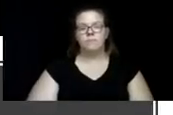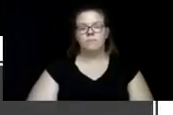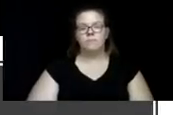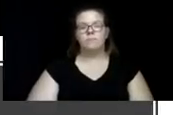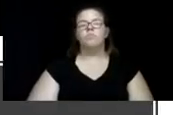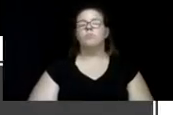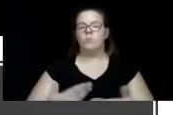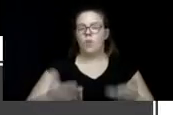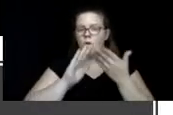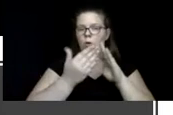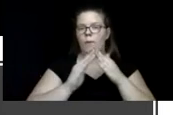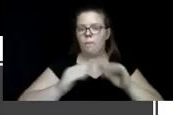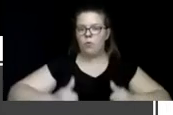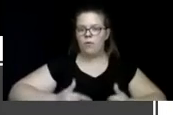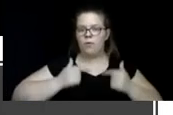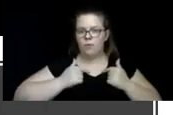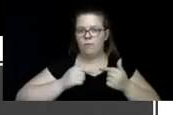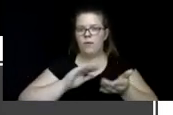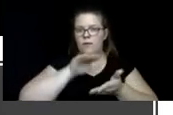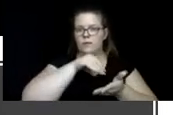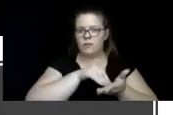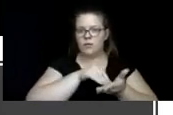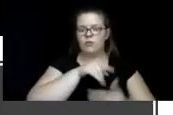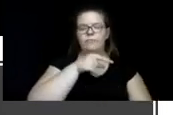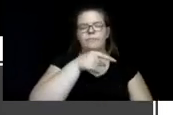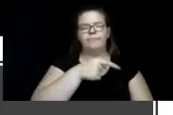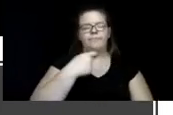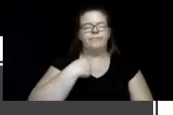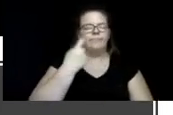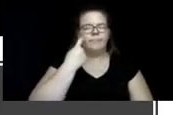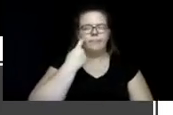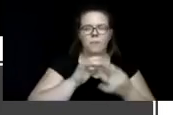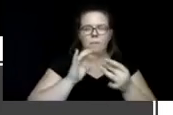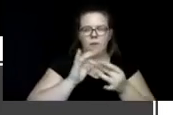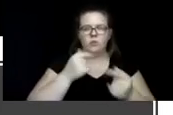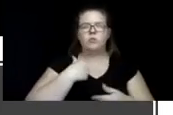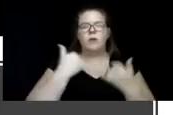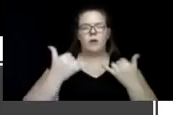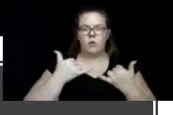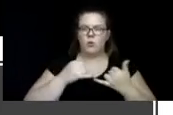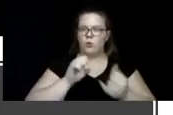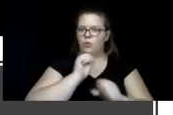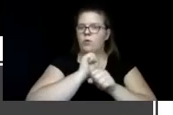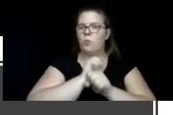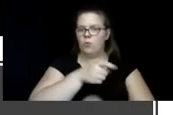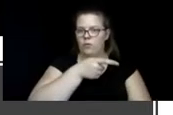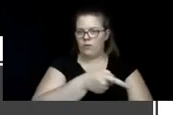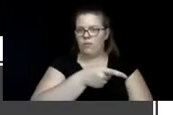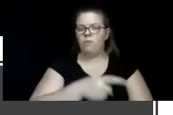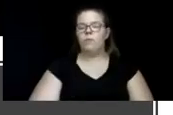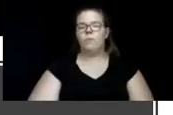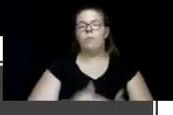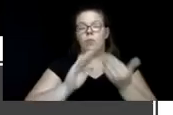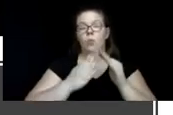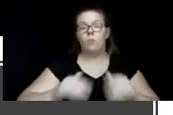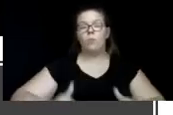The Community Living Center. This is where I had mentioned earlier is where I'm currently working. The Community Living Center is